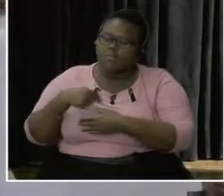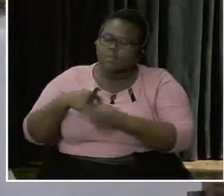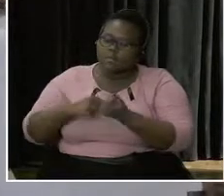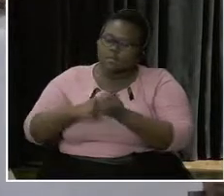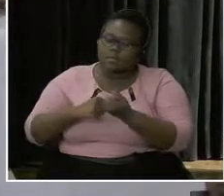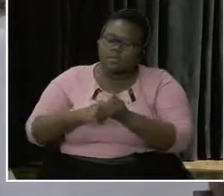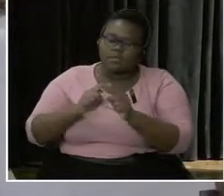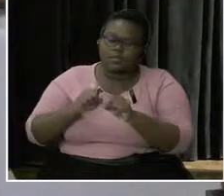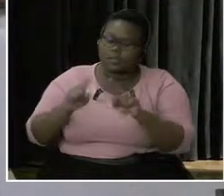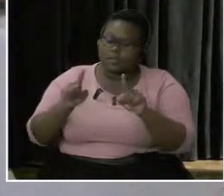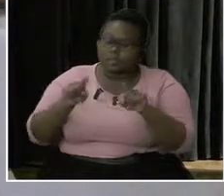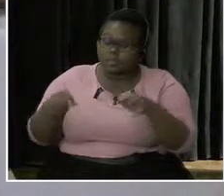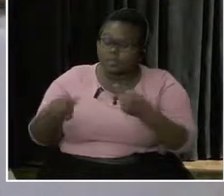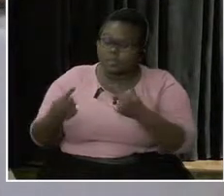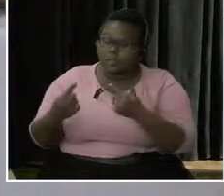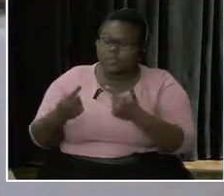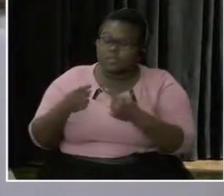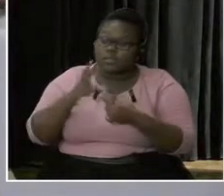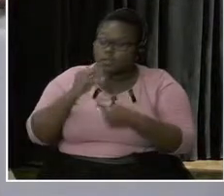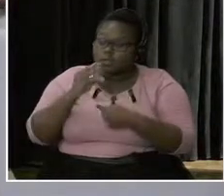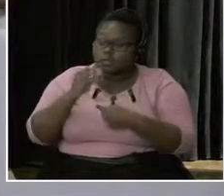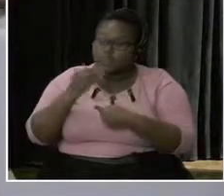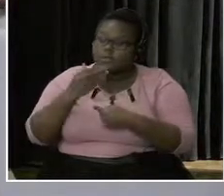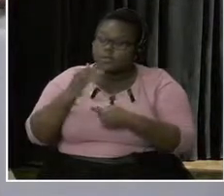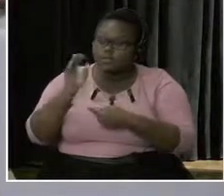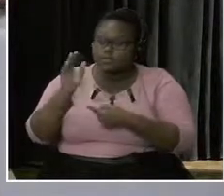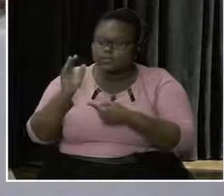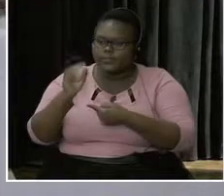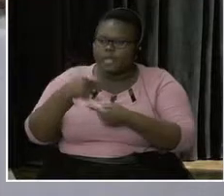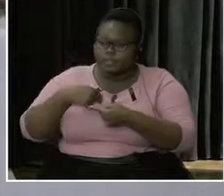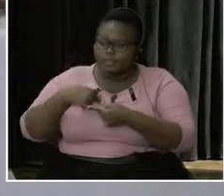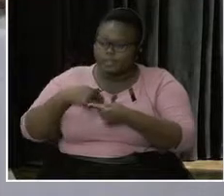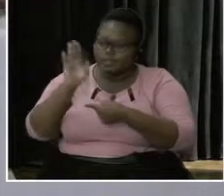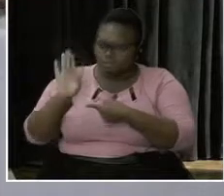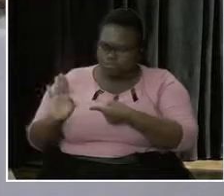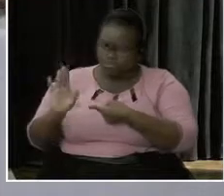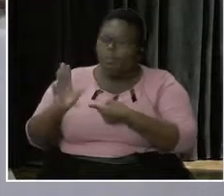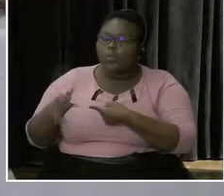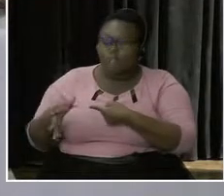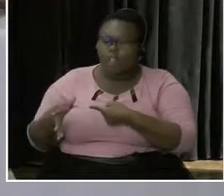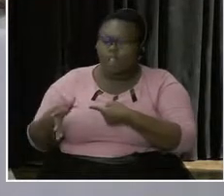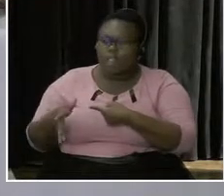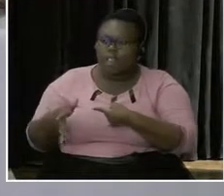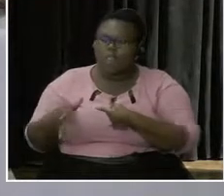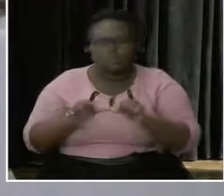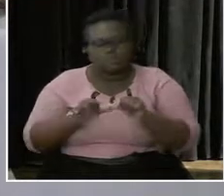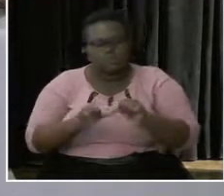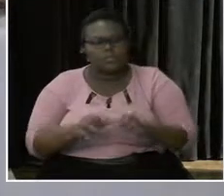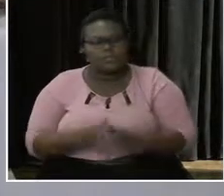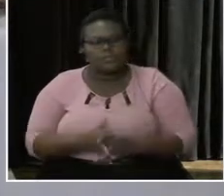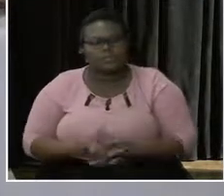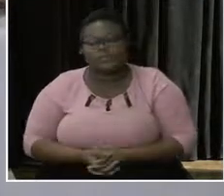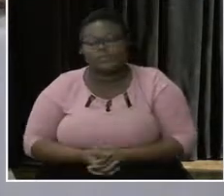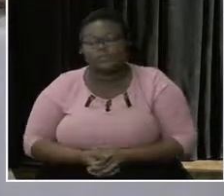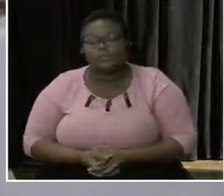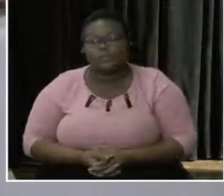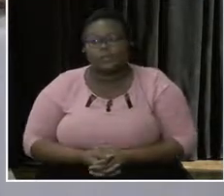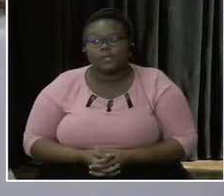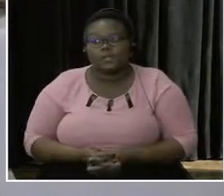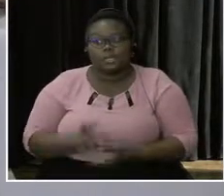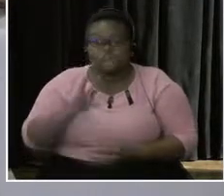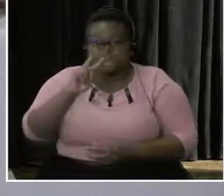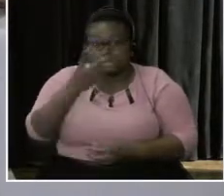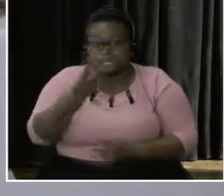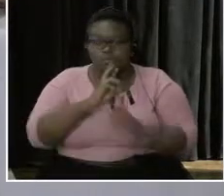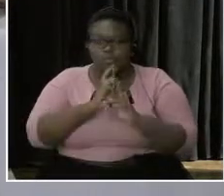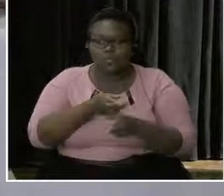ngiyabonga. Okay, sehliseke kahle. Yes, let's move. Thank you very much, Madam Speaker. It's the second report